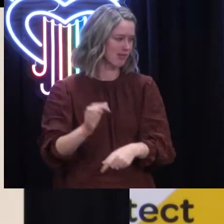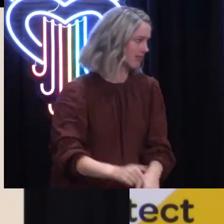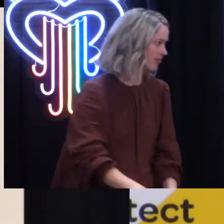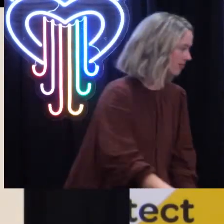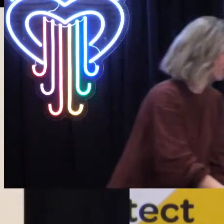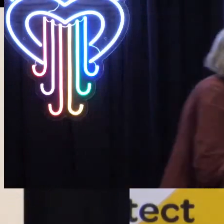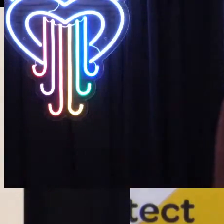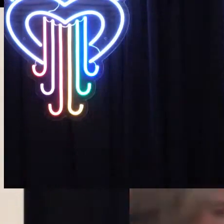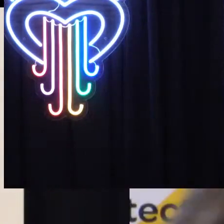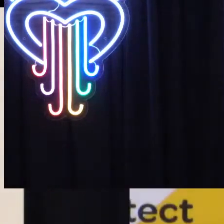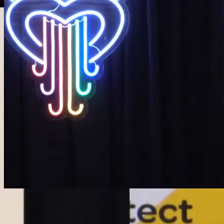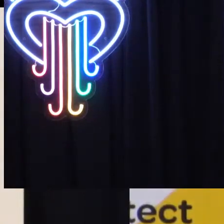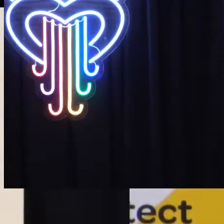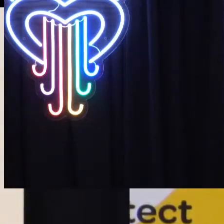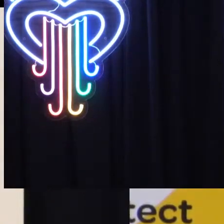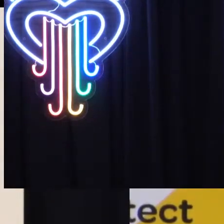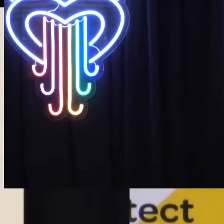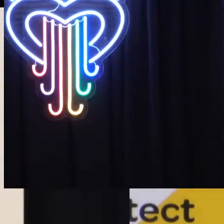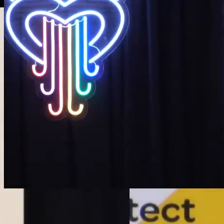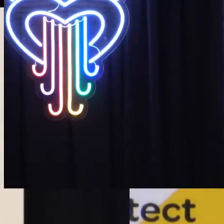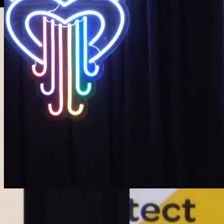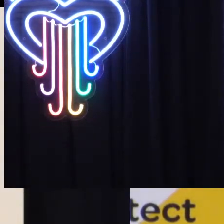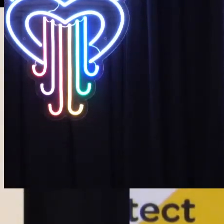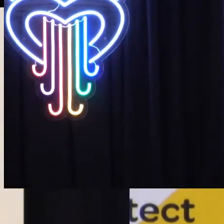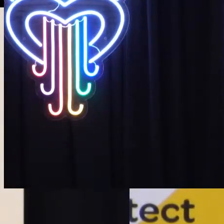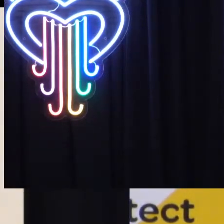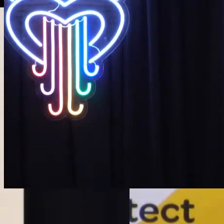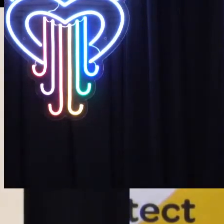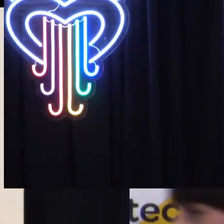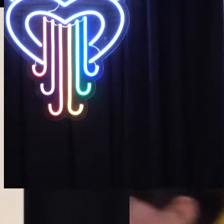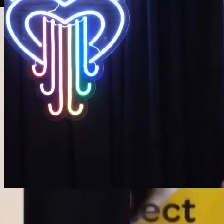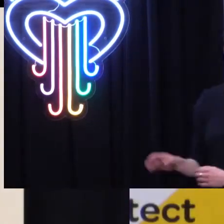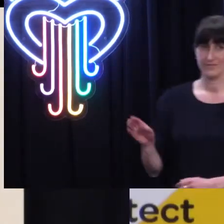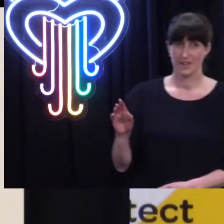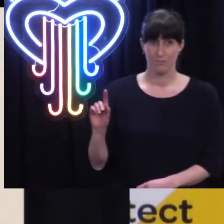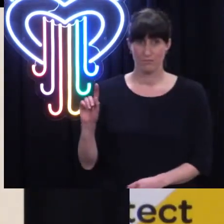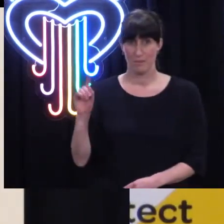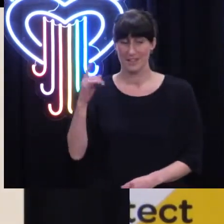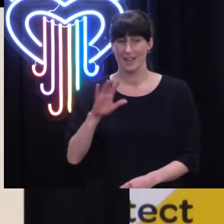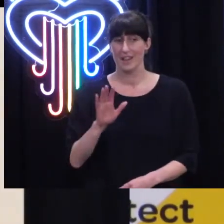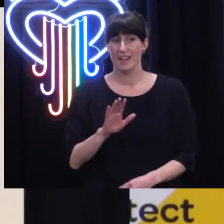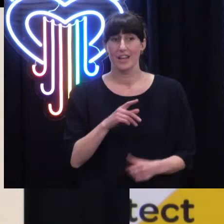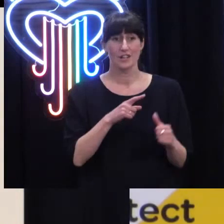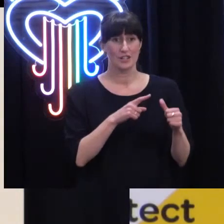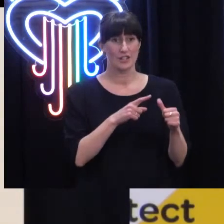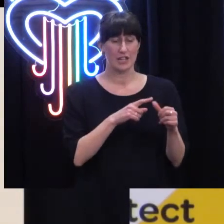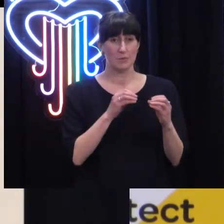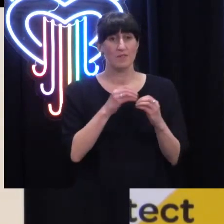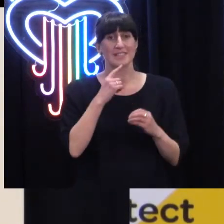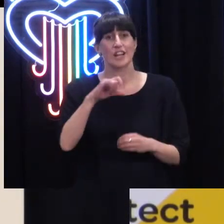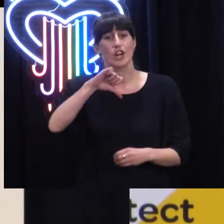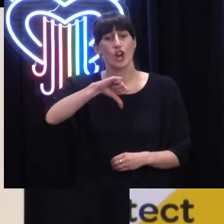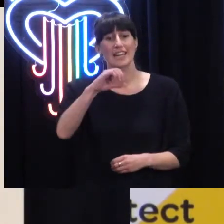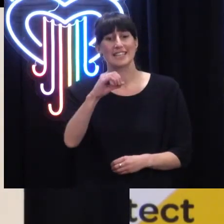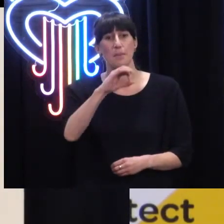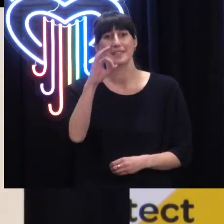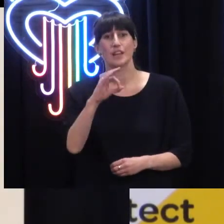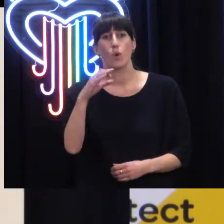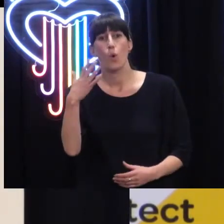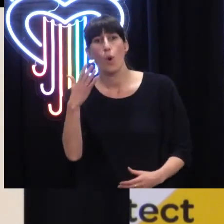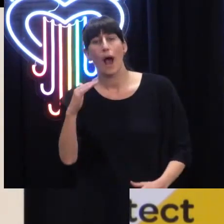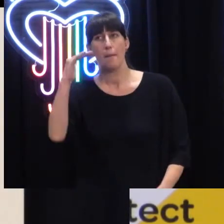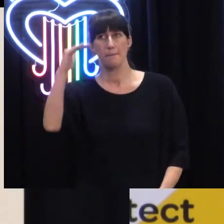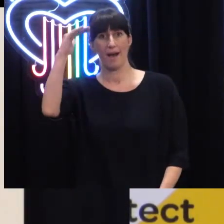Dr. Bloomfield just said, or above. The higher we are, the more protection we have, the more likely it is that we, don't